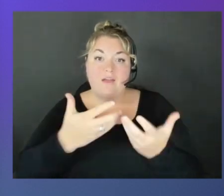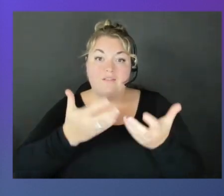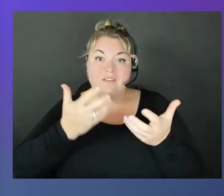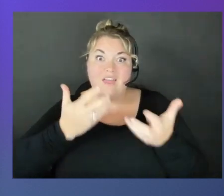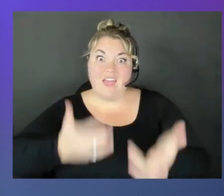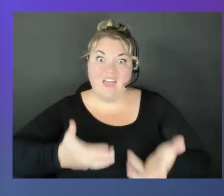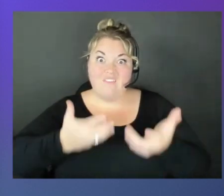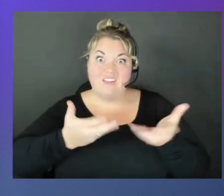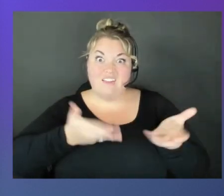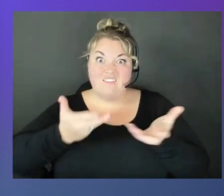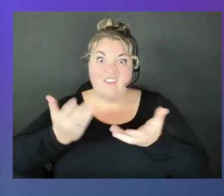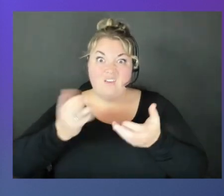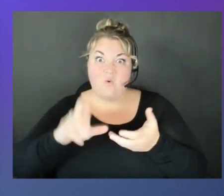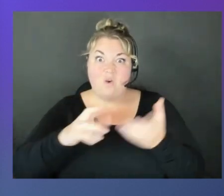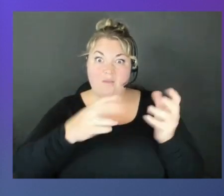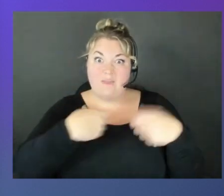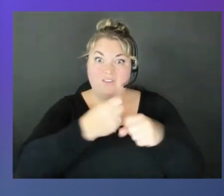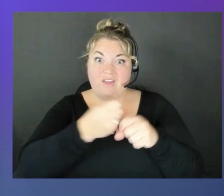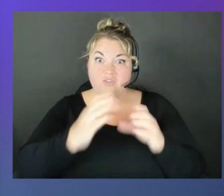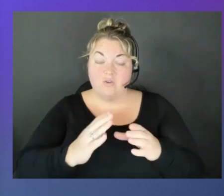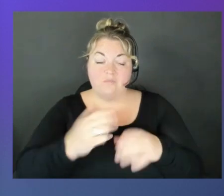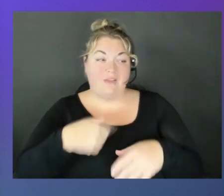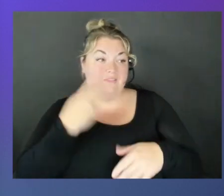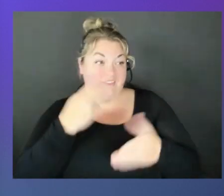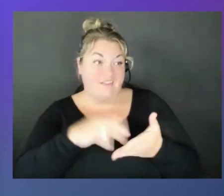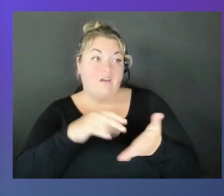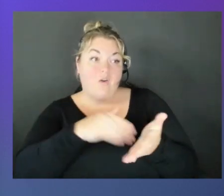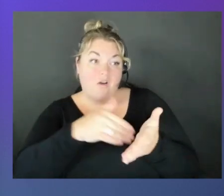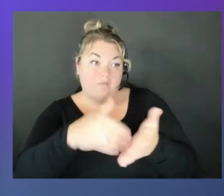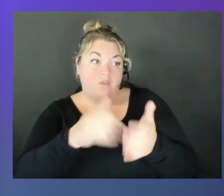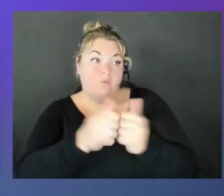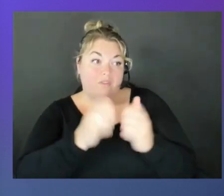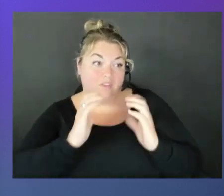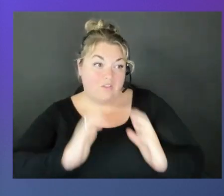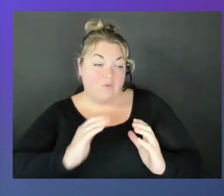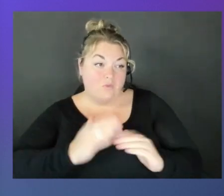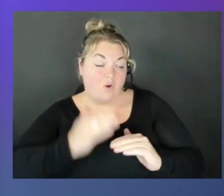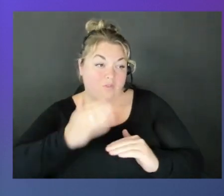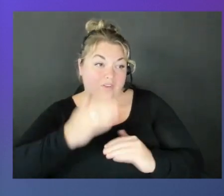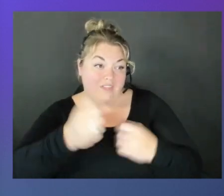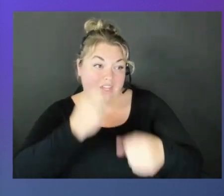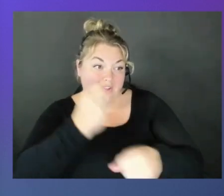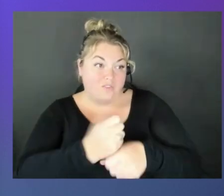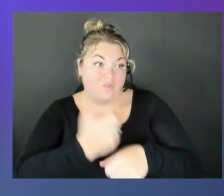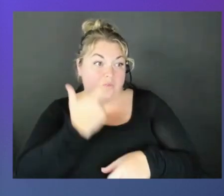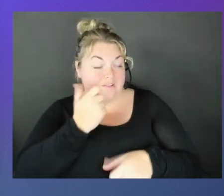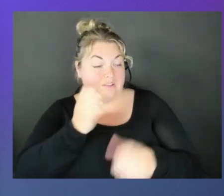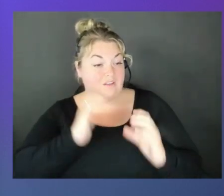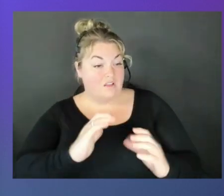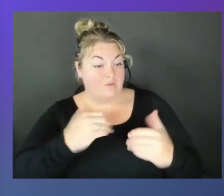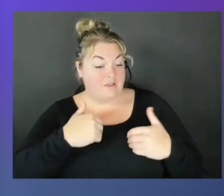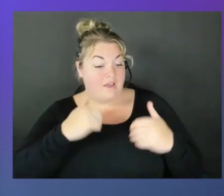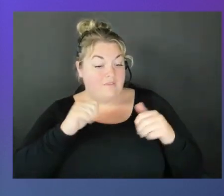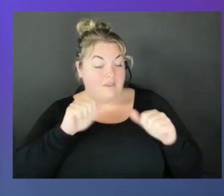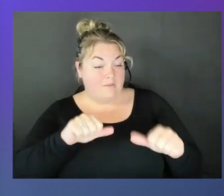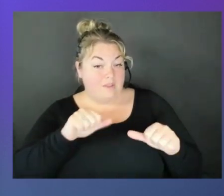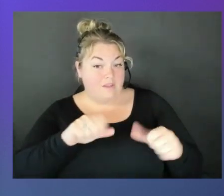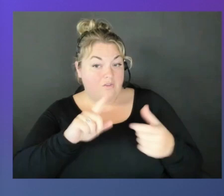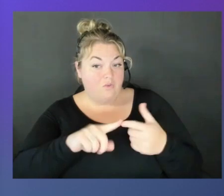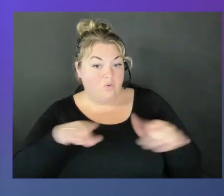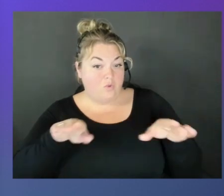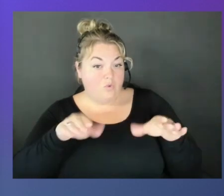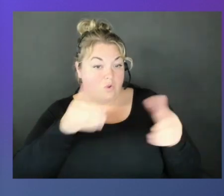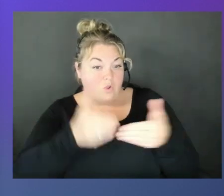a ton with customers over the years, especially recently, where folks have the impetus to close the data center, switch to a